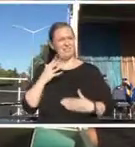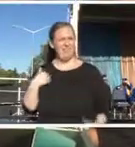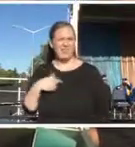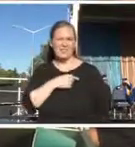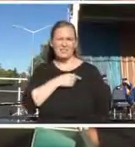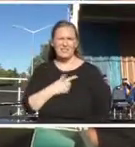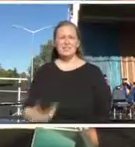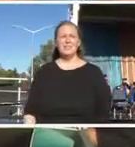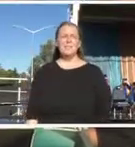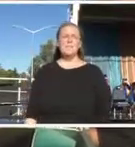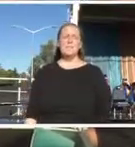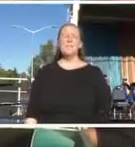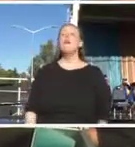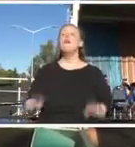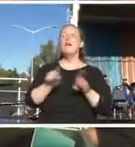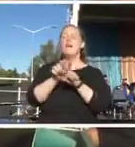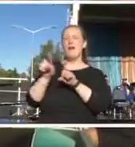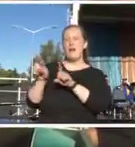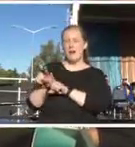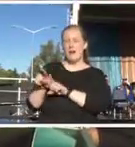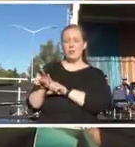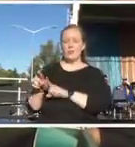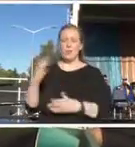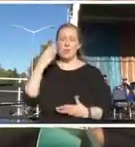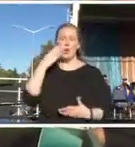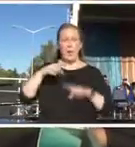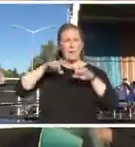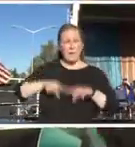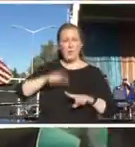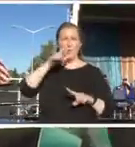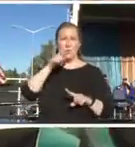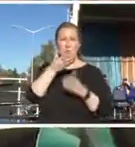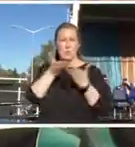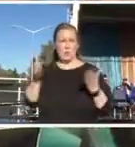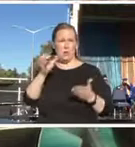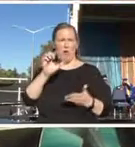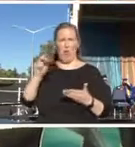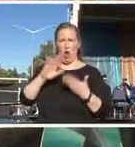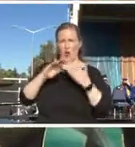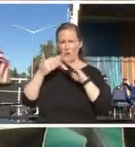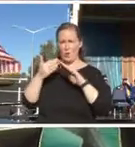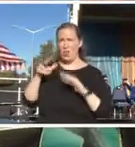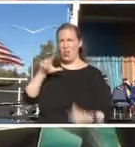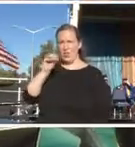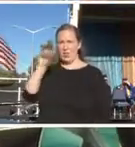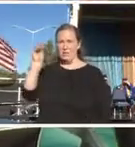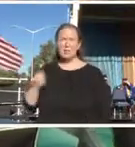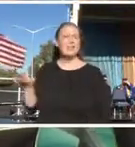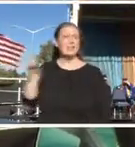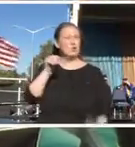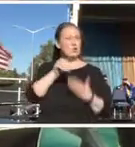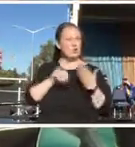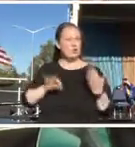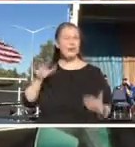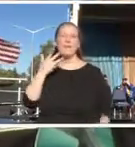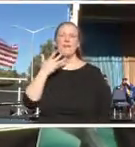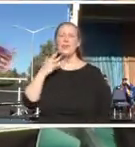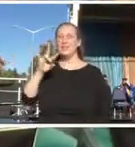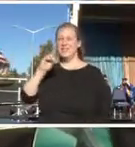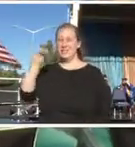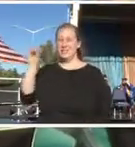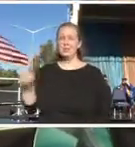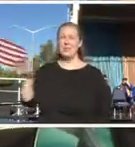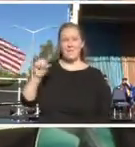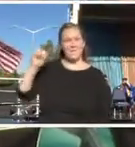us. What I also know is given the demographics of our Clark community, 30% of you are students of color, 70% of